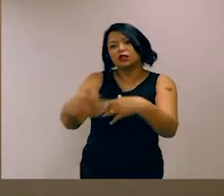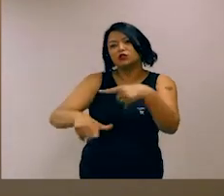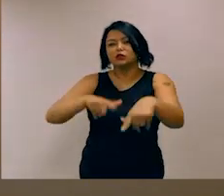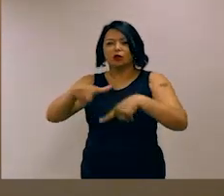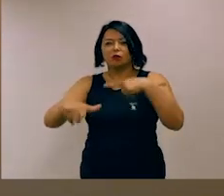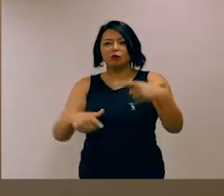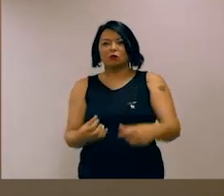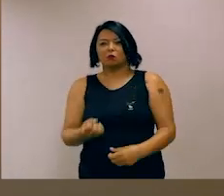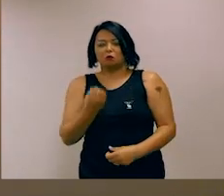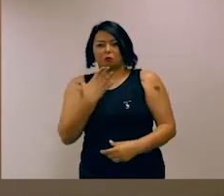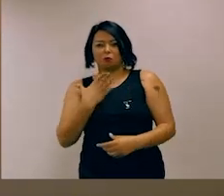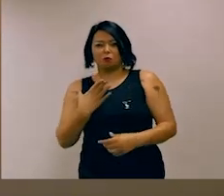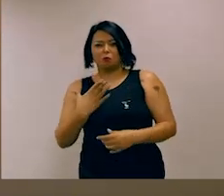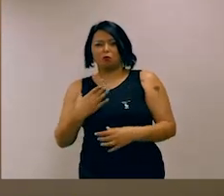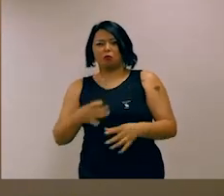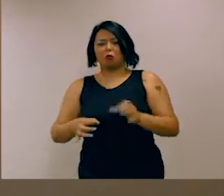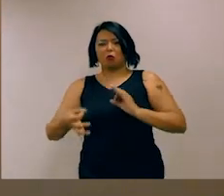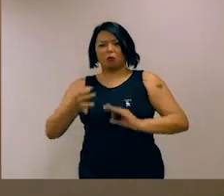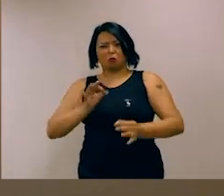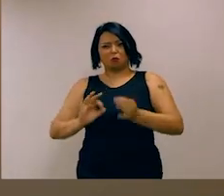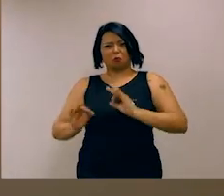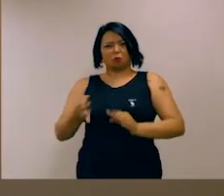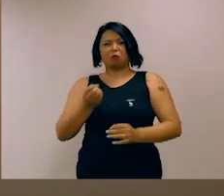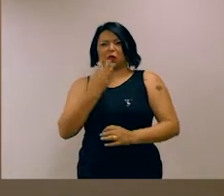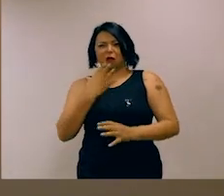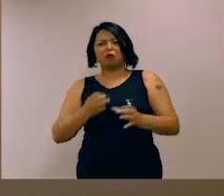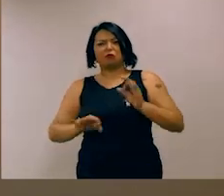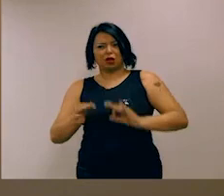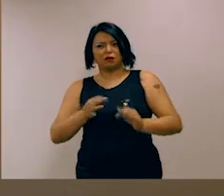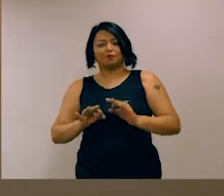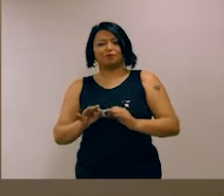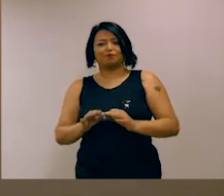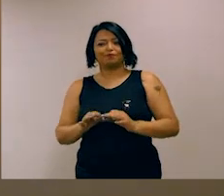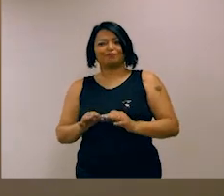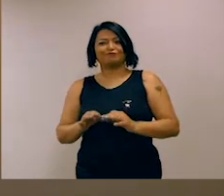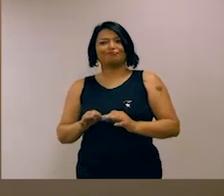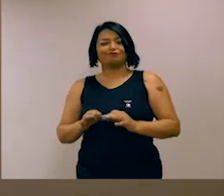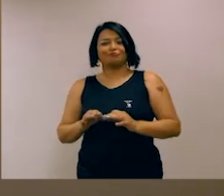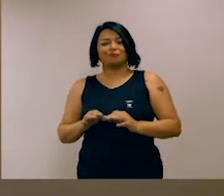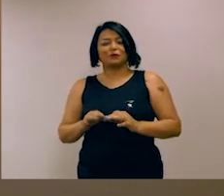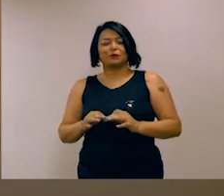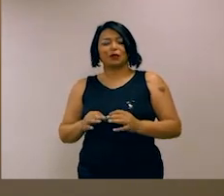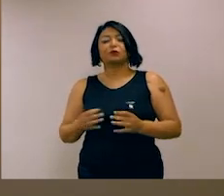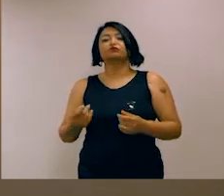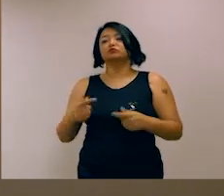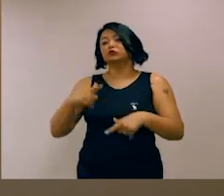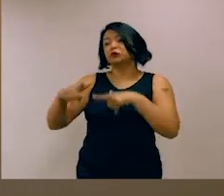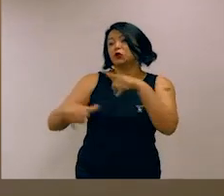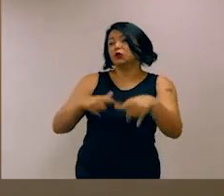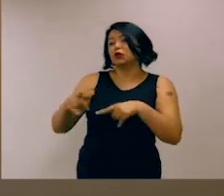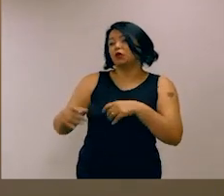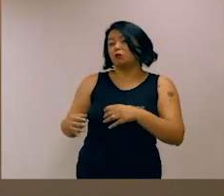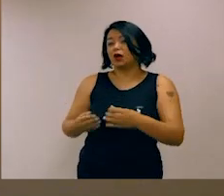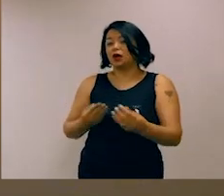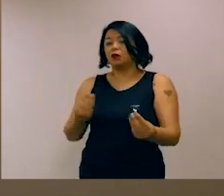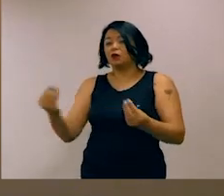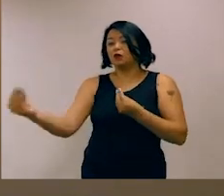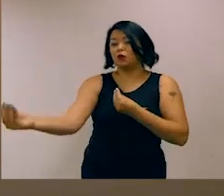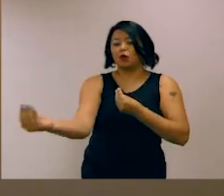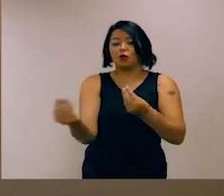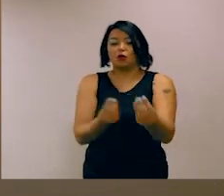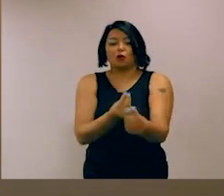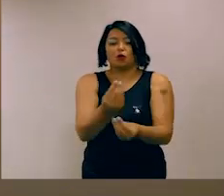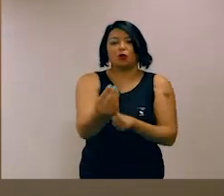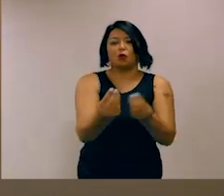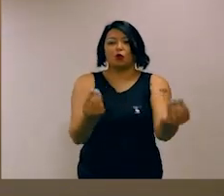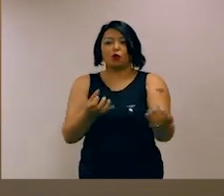all the people that work with this. Besides that, success works side by side with cooperation, and that's why